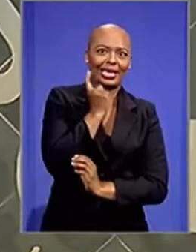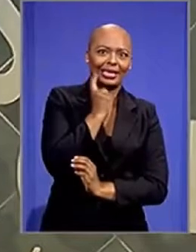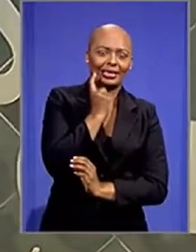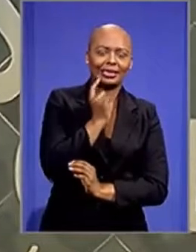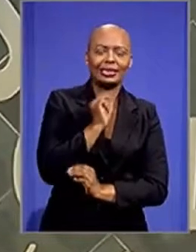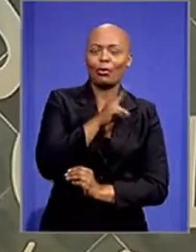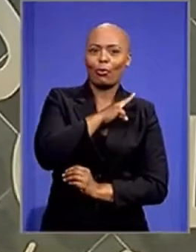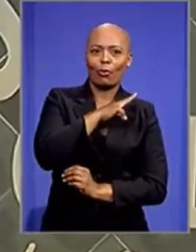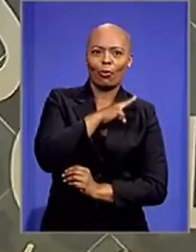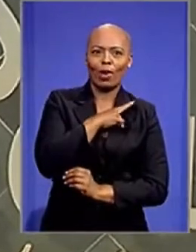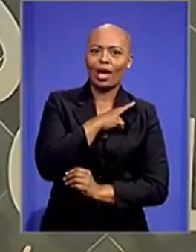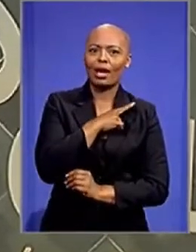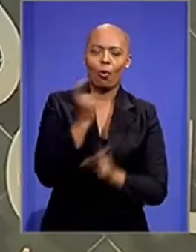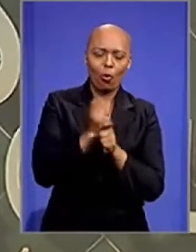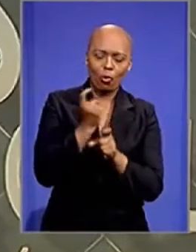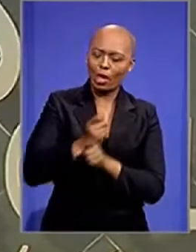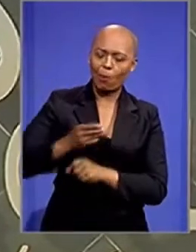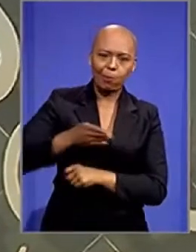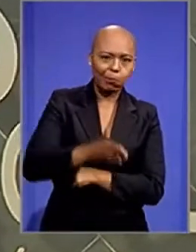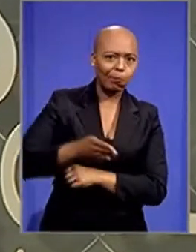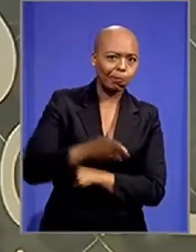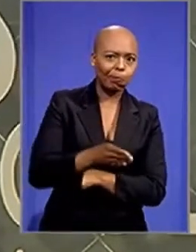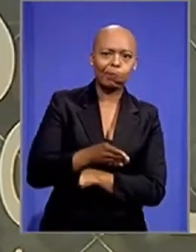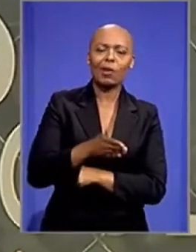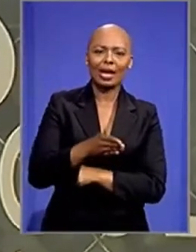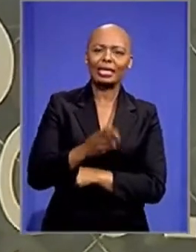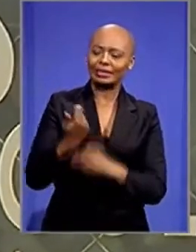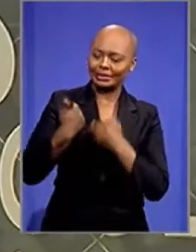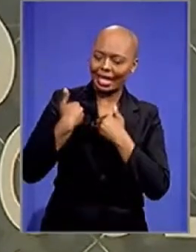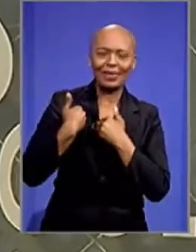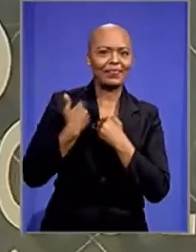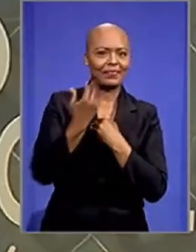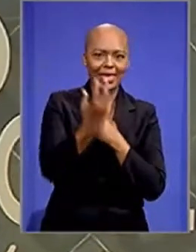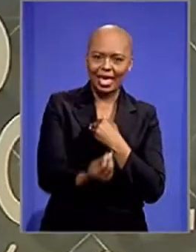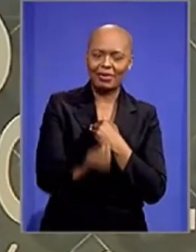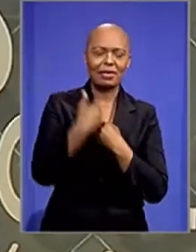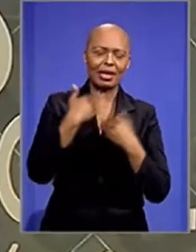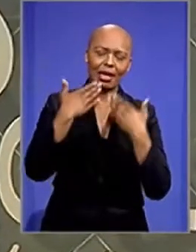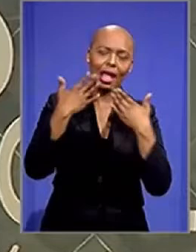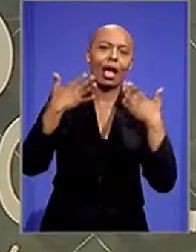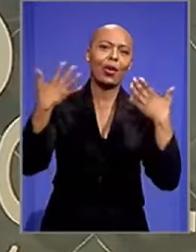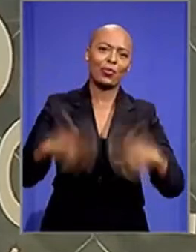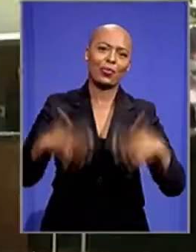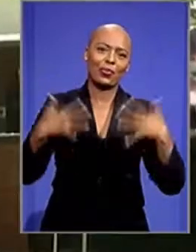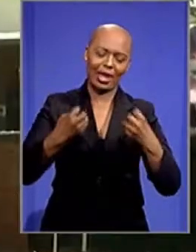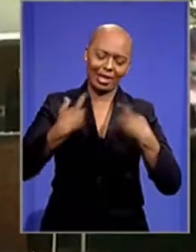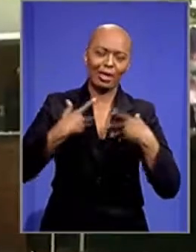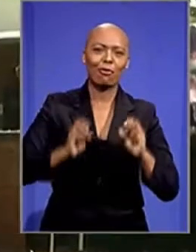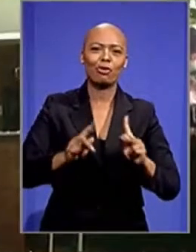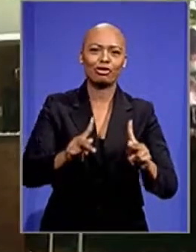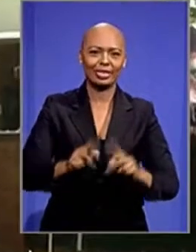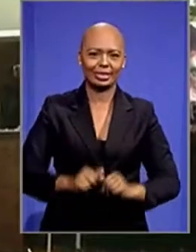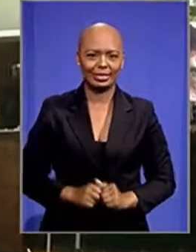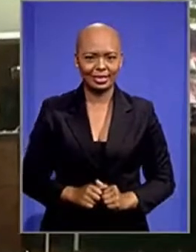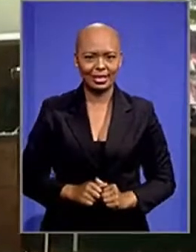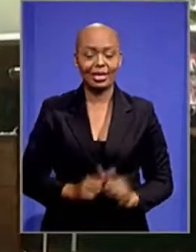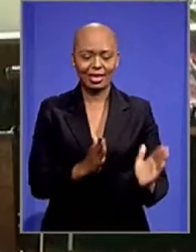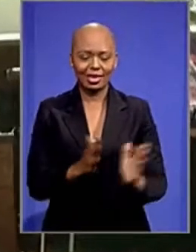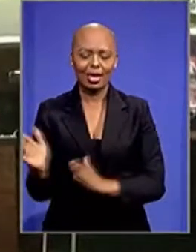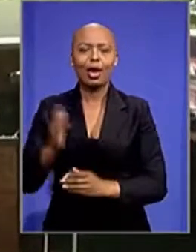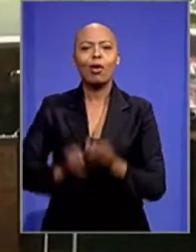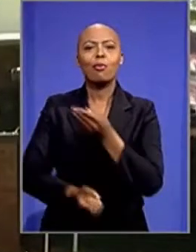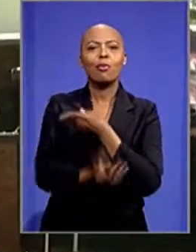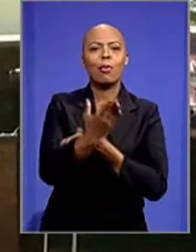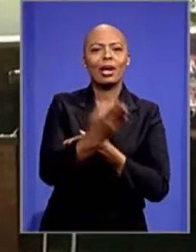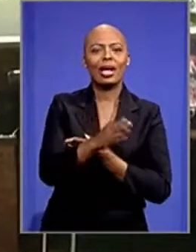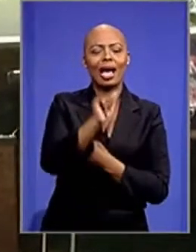that we were at school as much as possible in a very safe way, so I'm very thankful for that opportunity. Kampumalanga Uplands